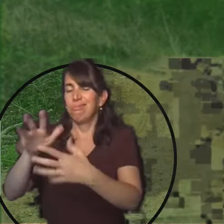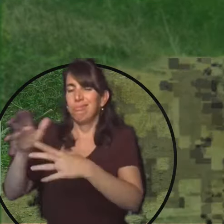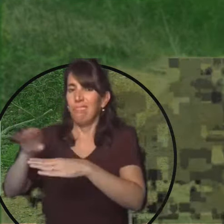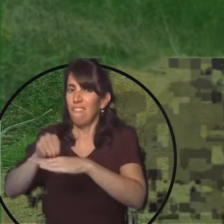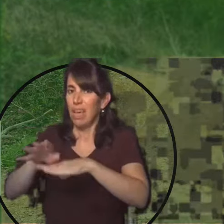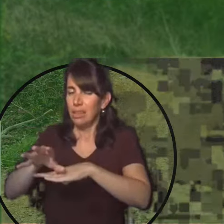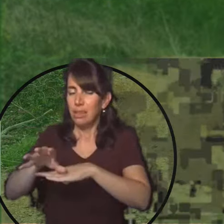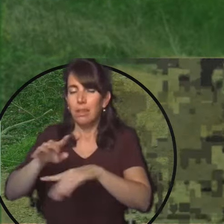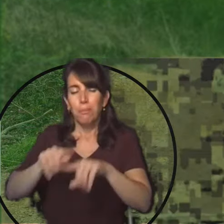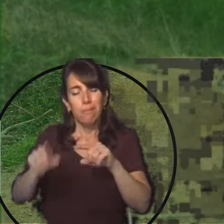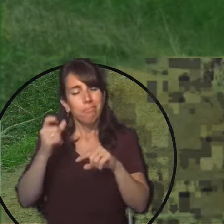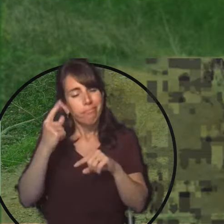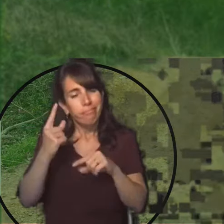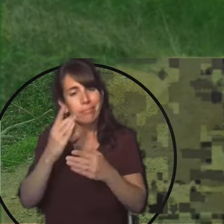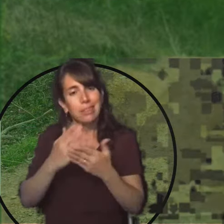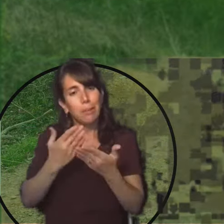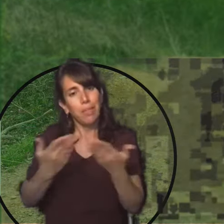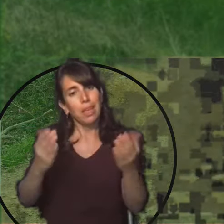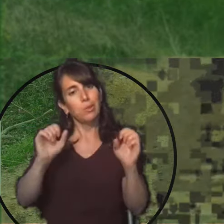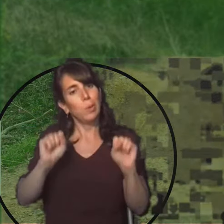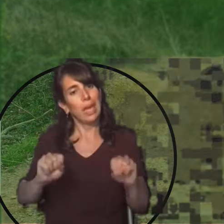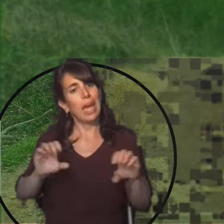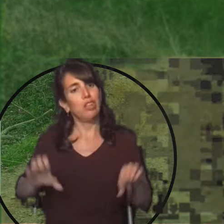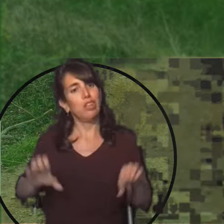just kind of walk through a few of those.